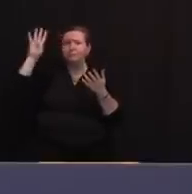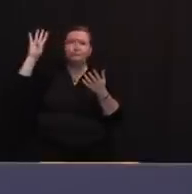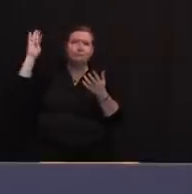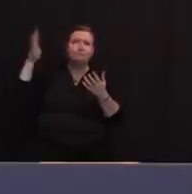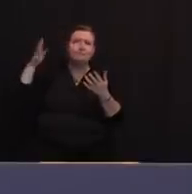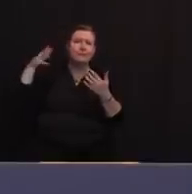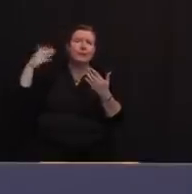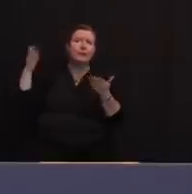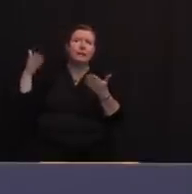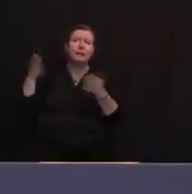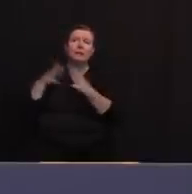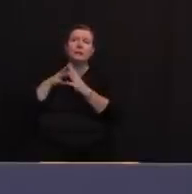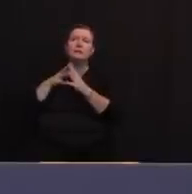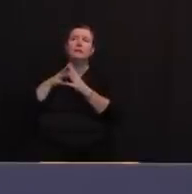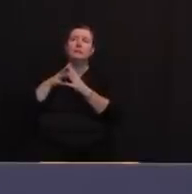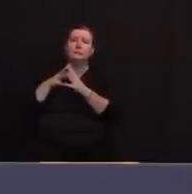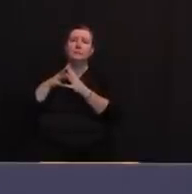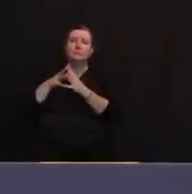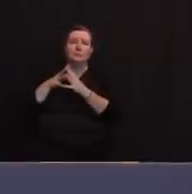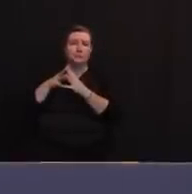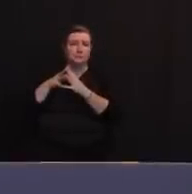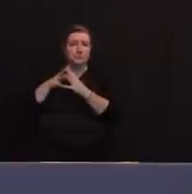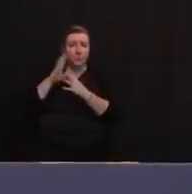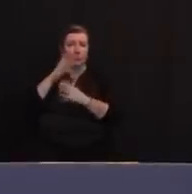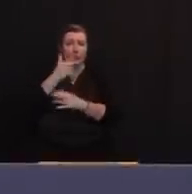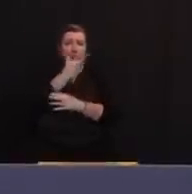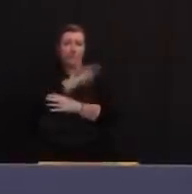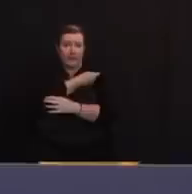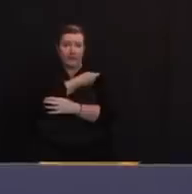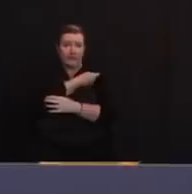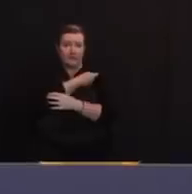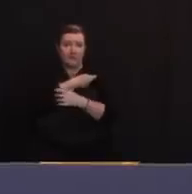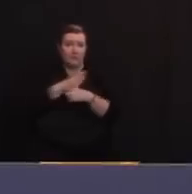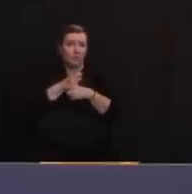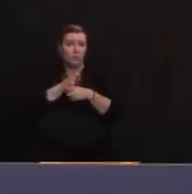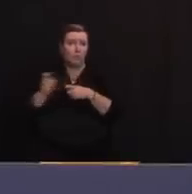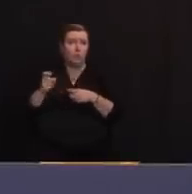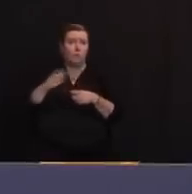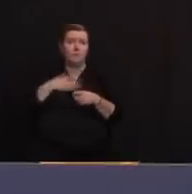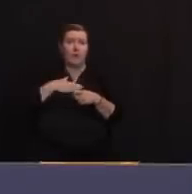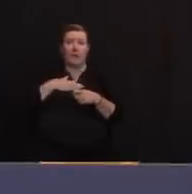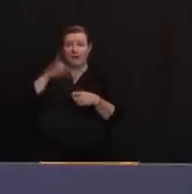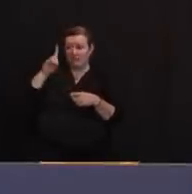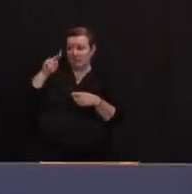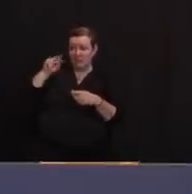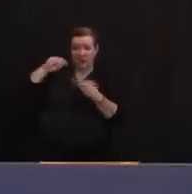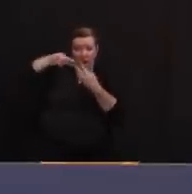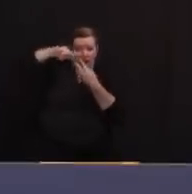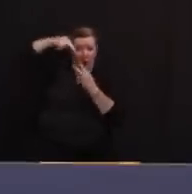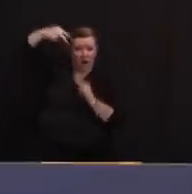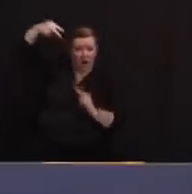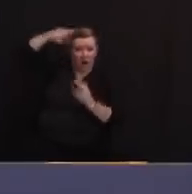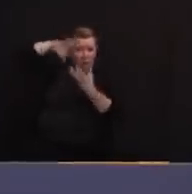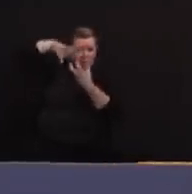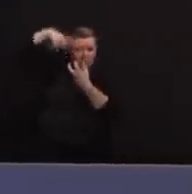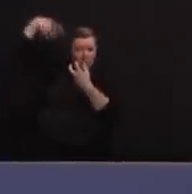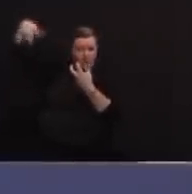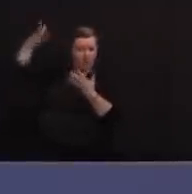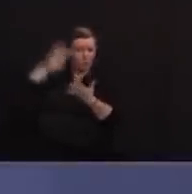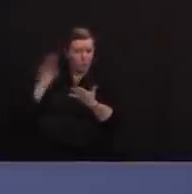it somehow impacts your DNA sequencing. Any comments on either of those that are out there? Thank